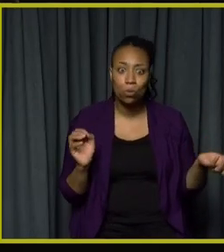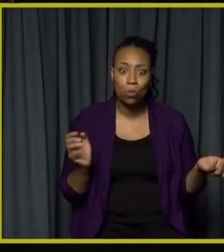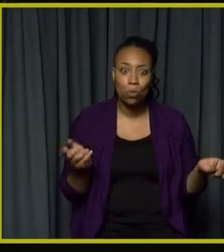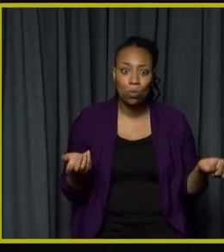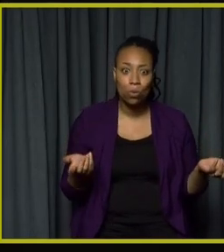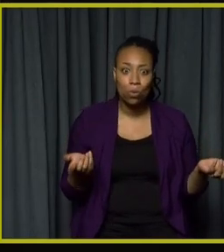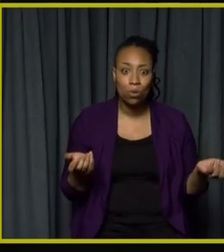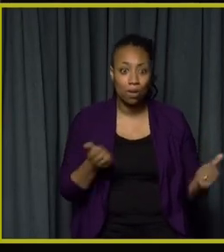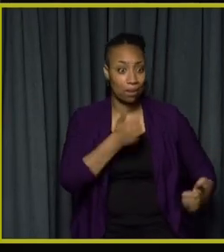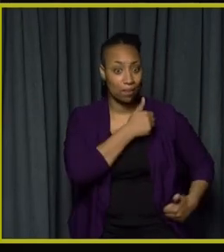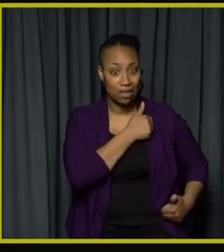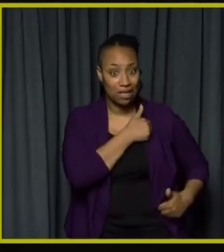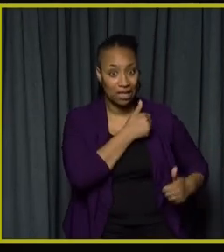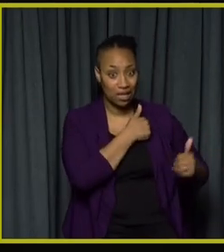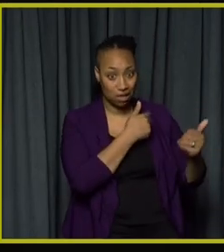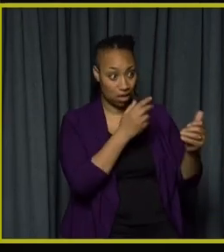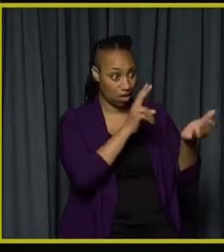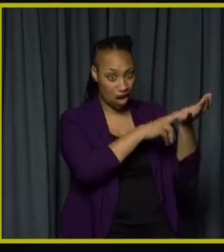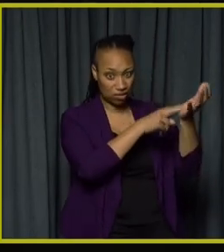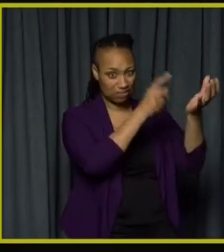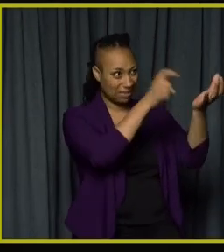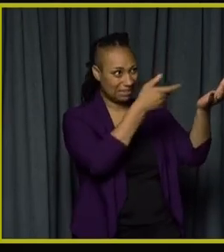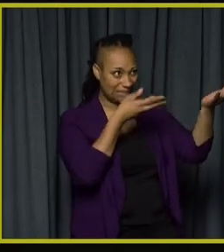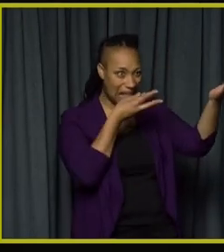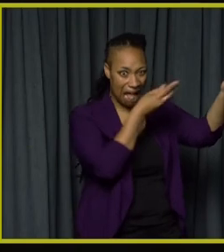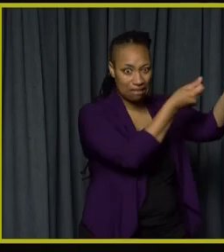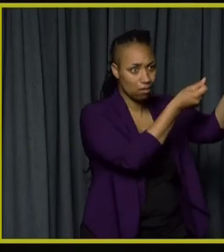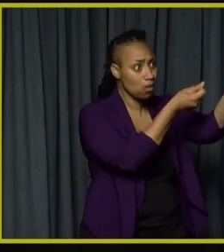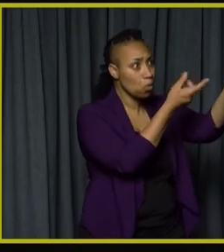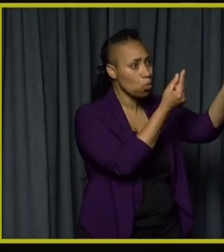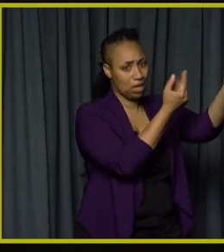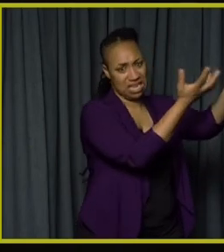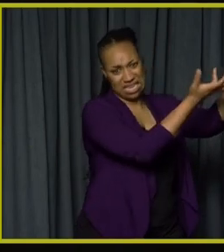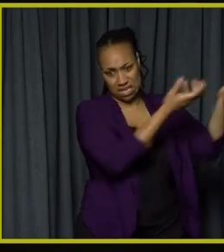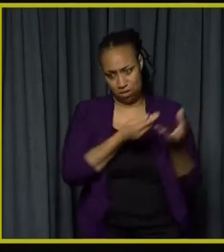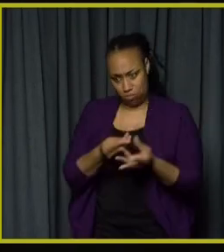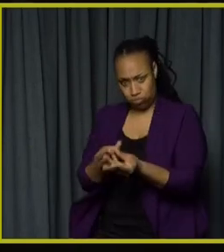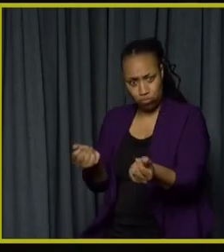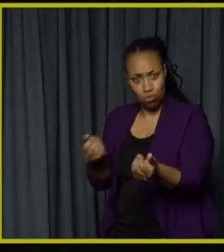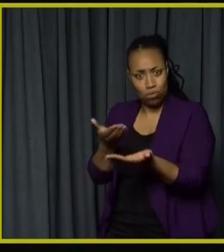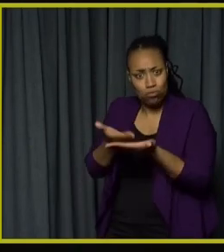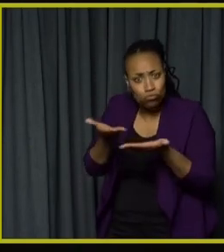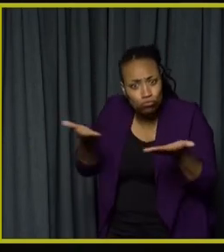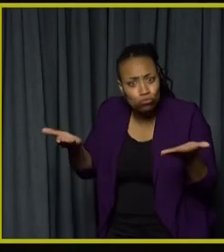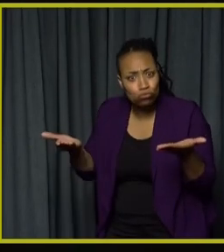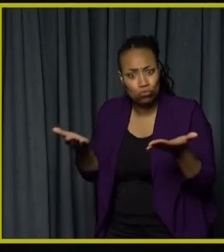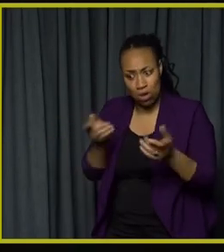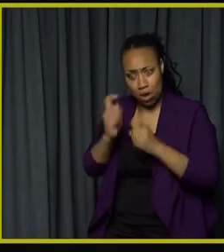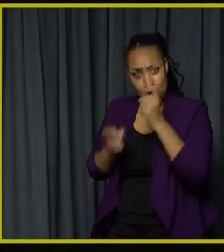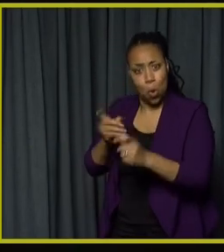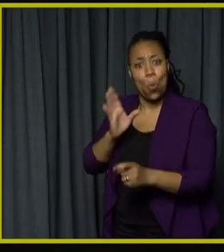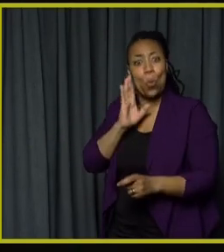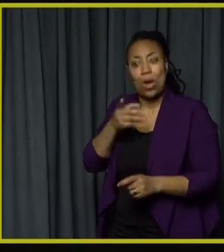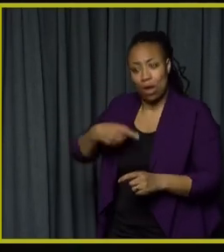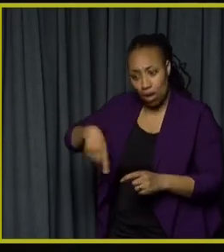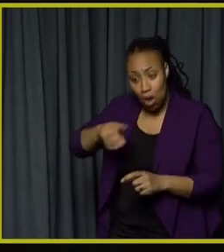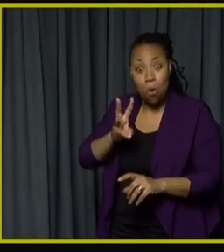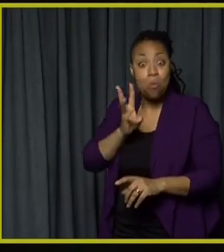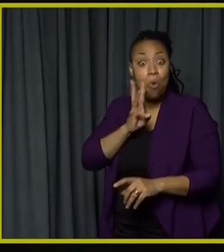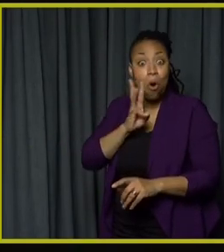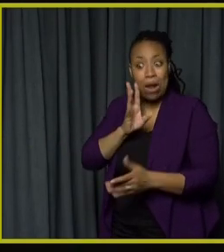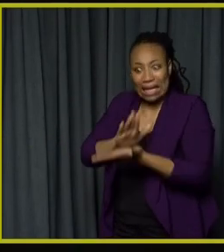military contract, we would have more than enough resources to put towards expanding our water infrastructure and